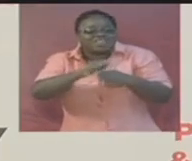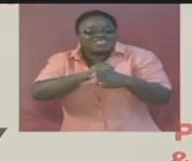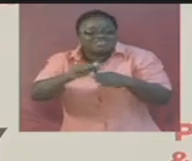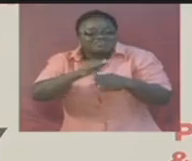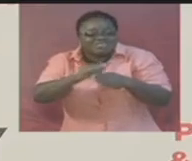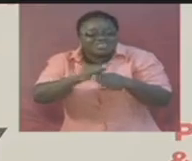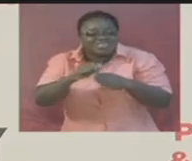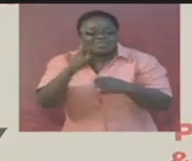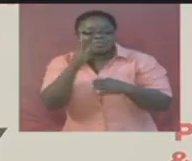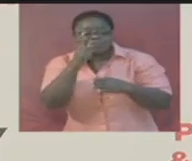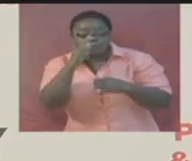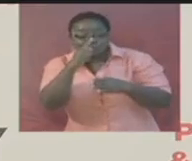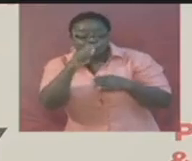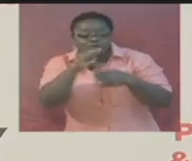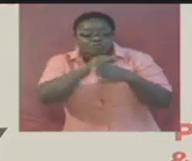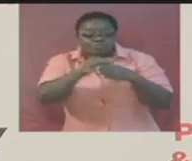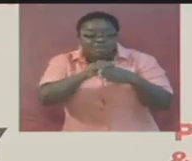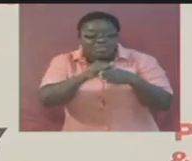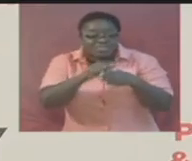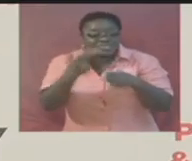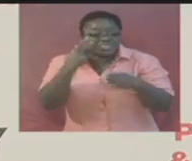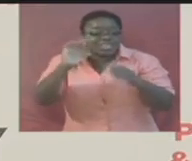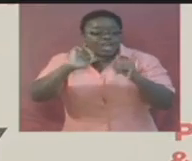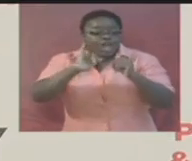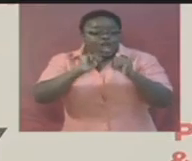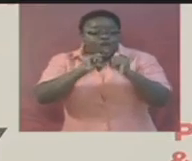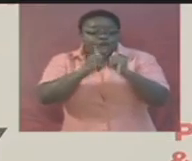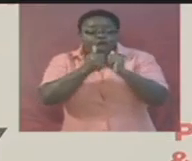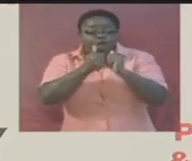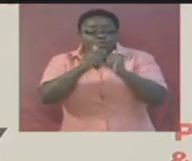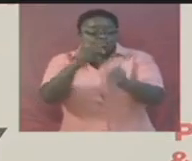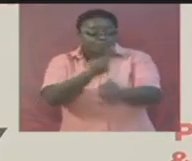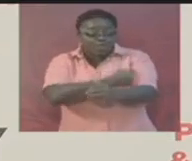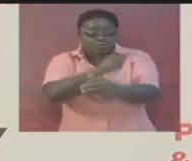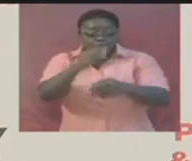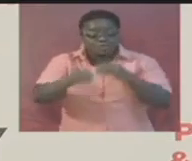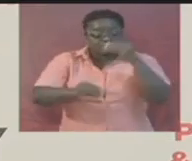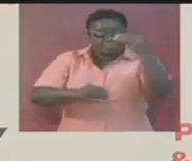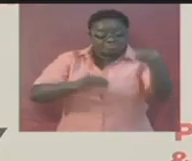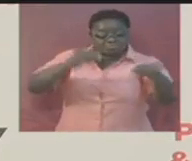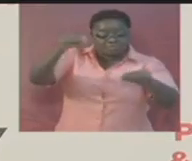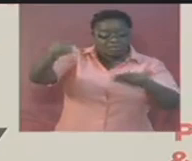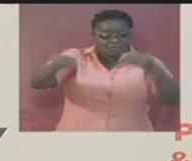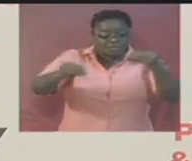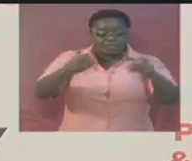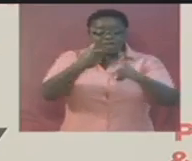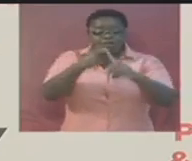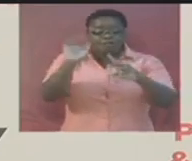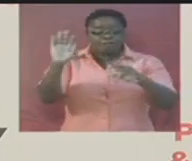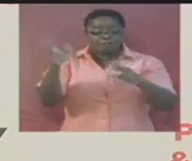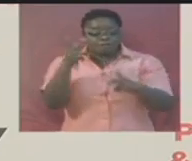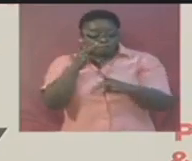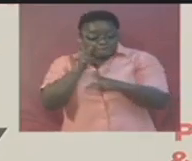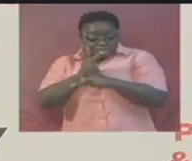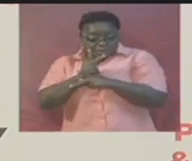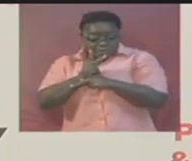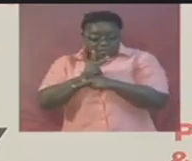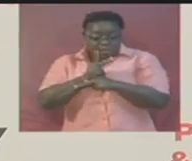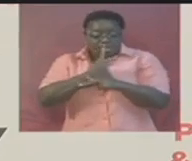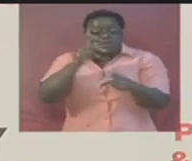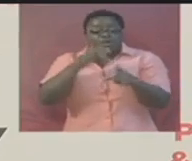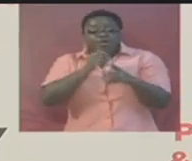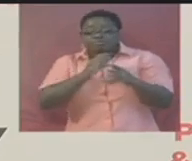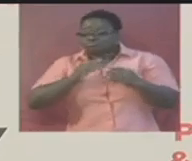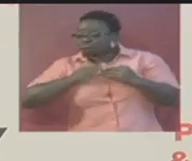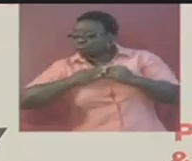Health as to how the vaccines will be rolled out from actually storage all the way to delivery to a patient and